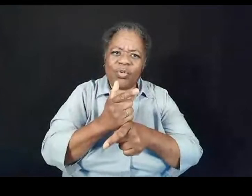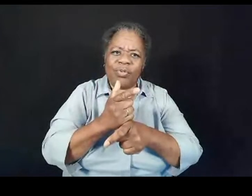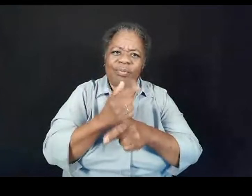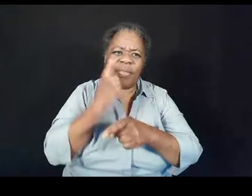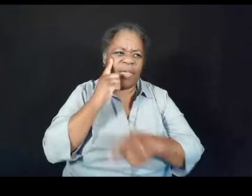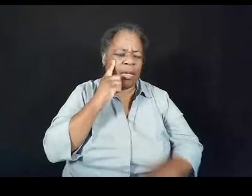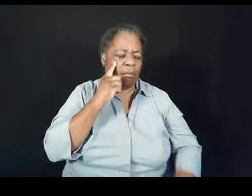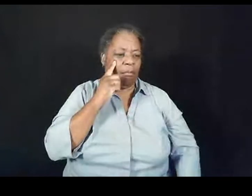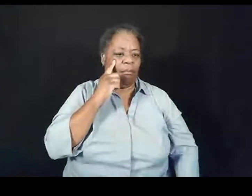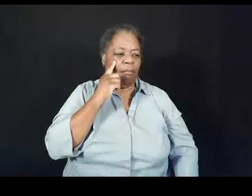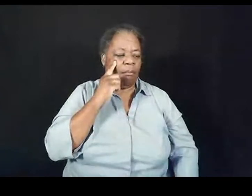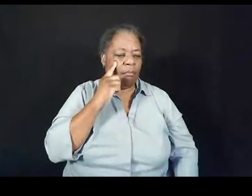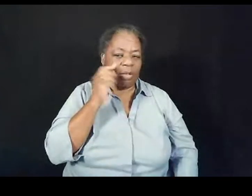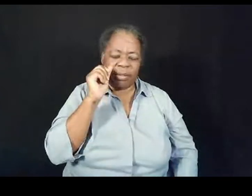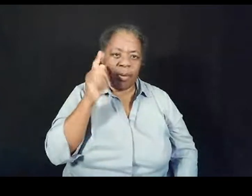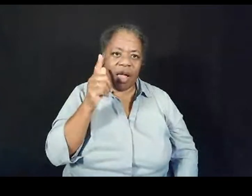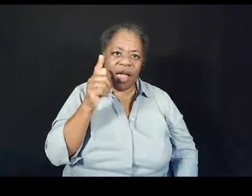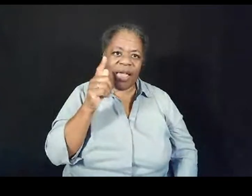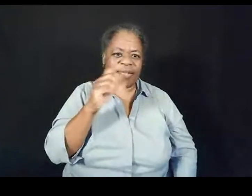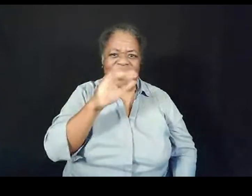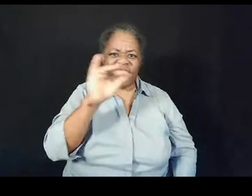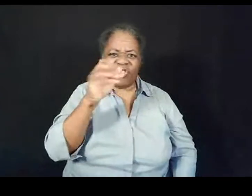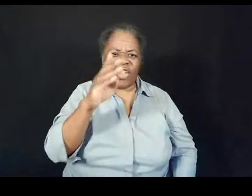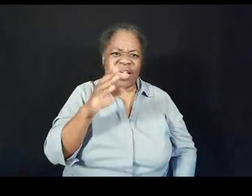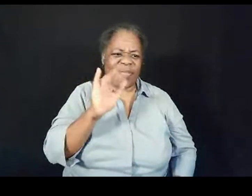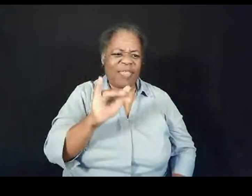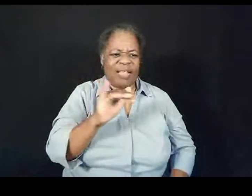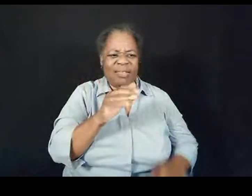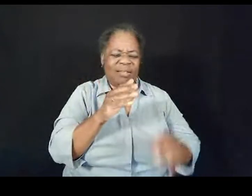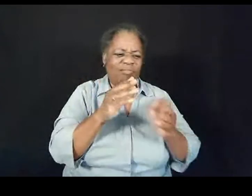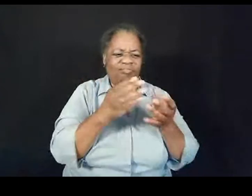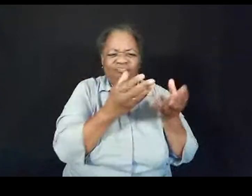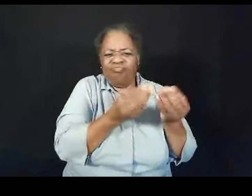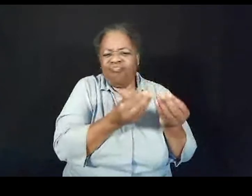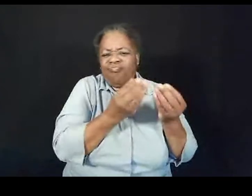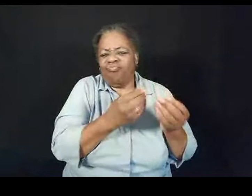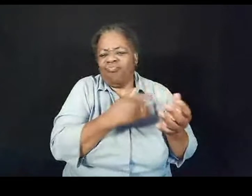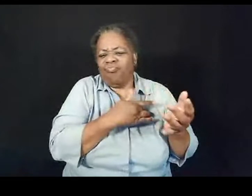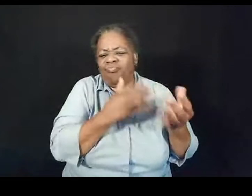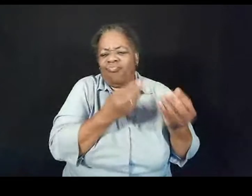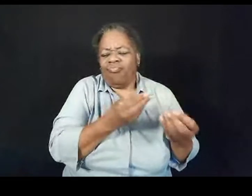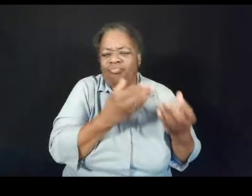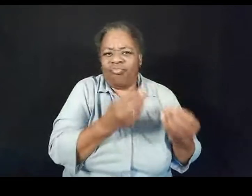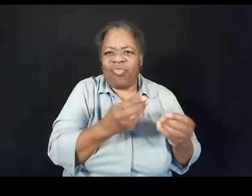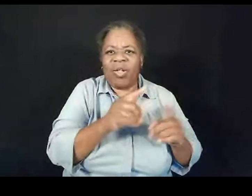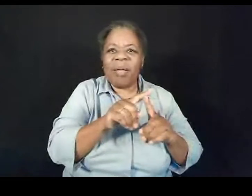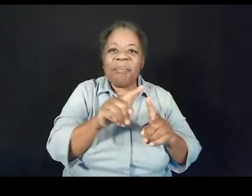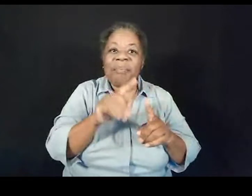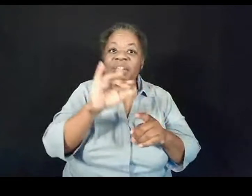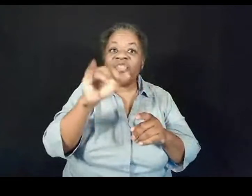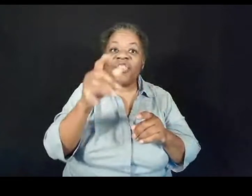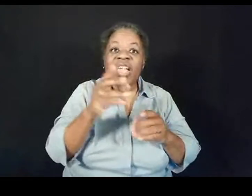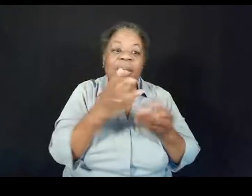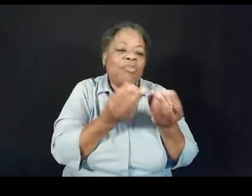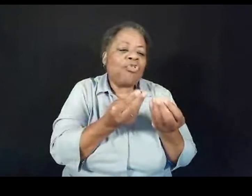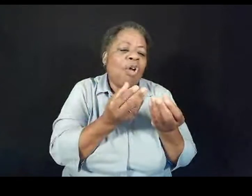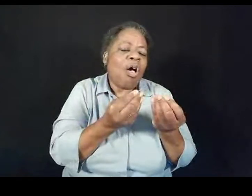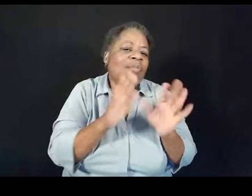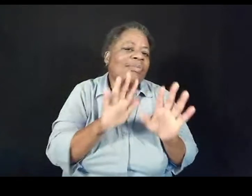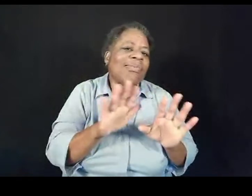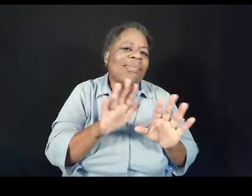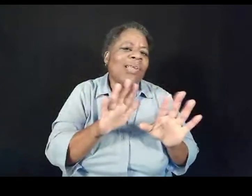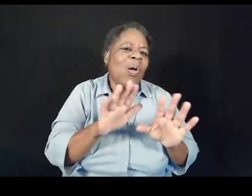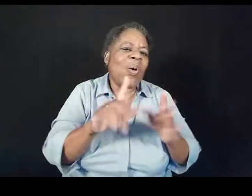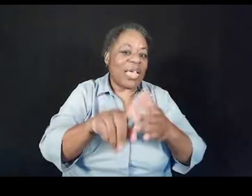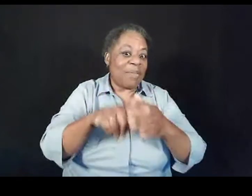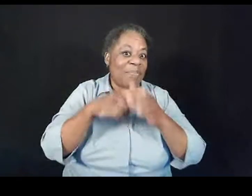us by surprise. I mean, for James, that's downright mushy. But James hasn't suddenly gone soft on us. He begins the section